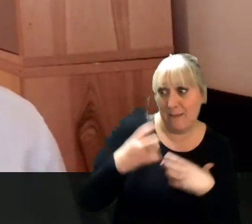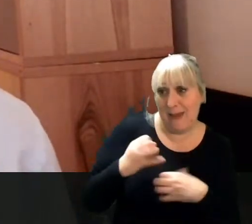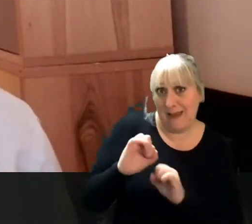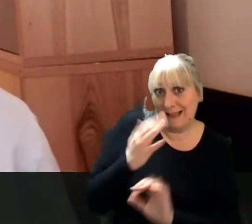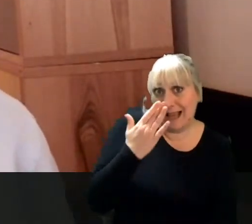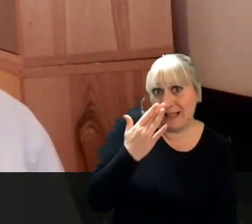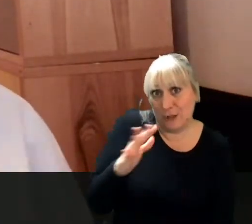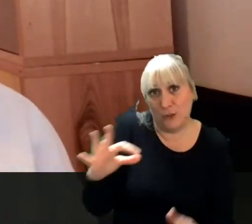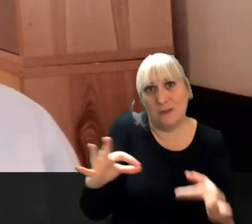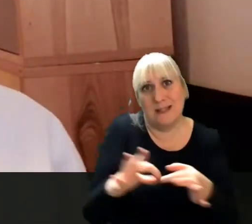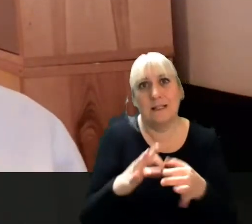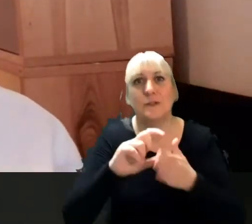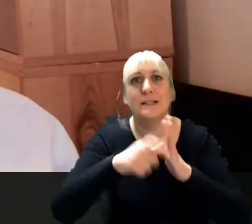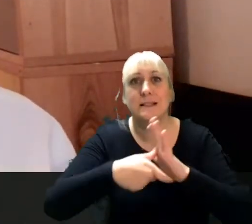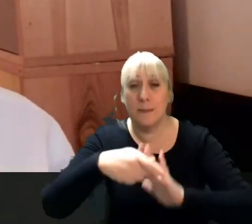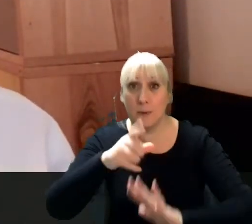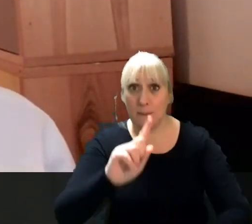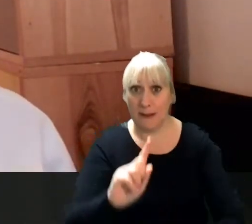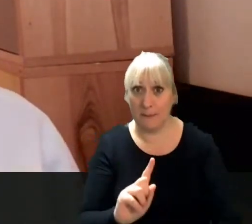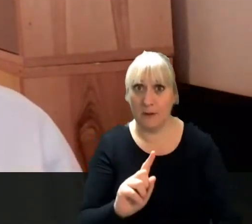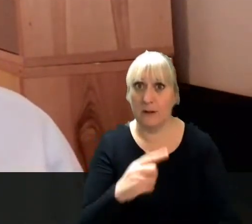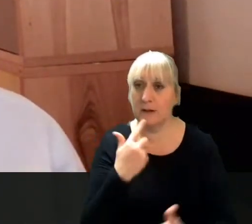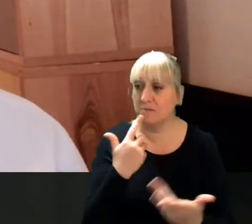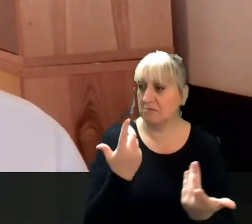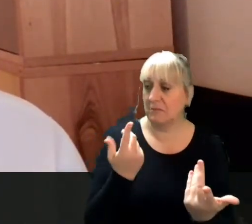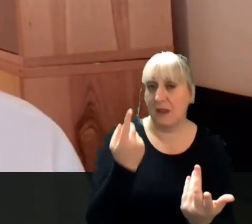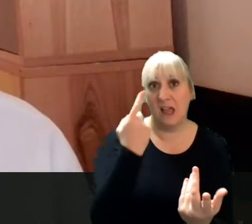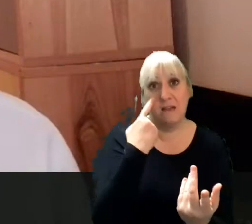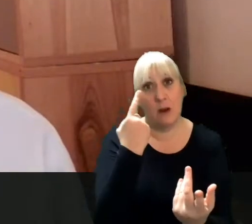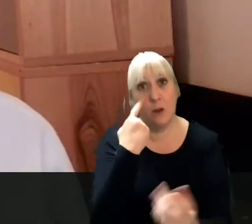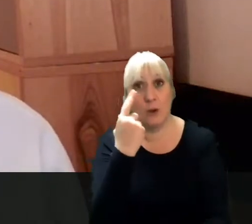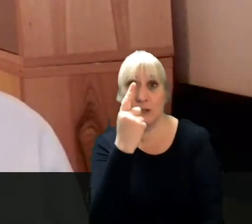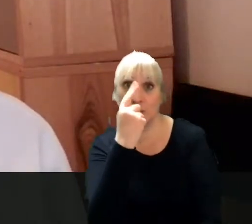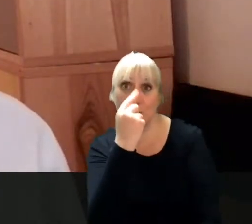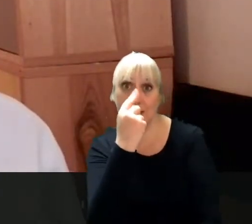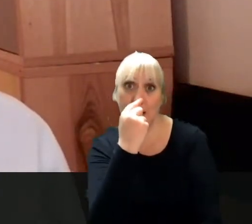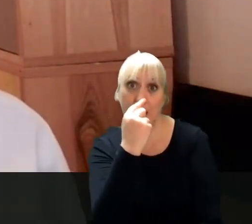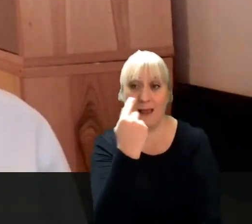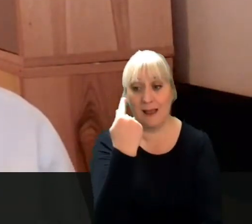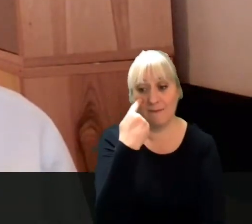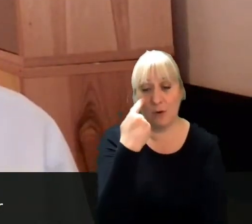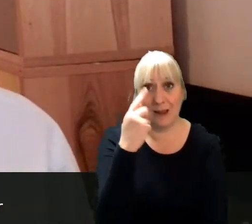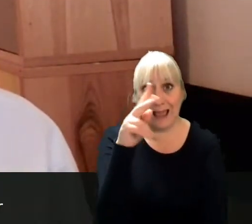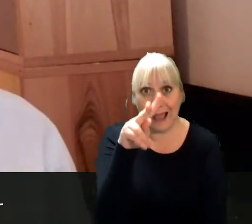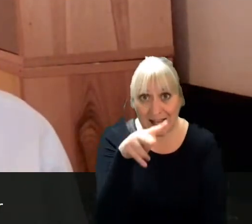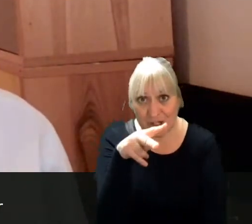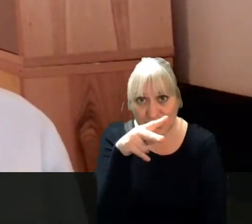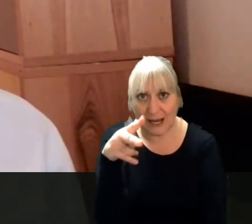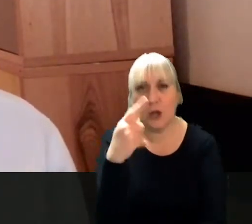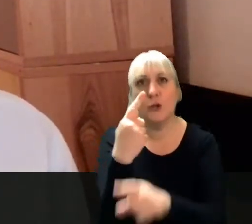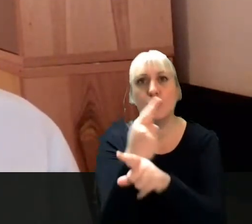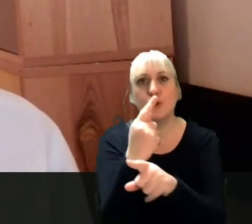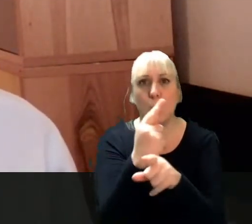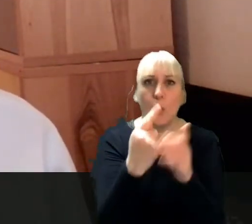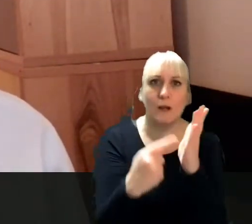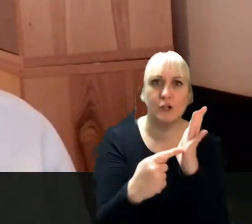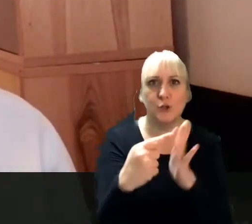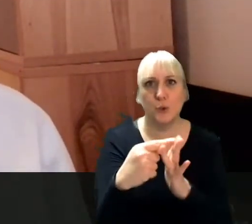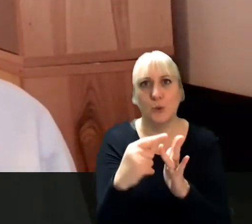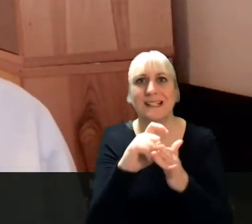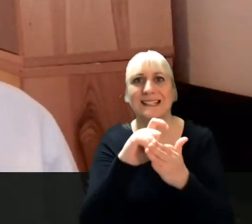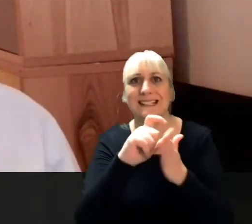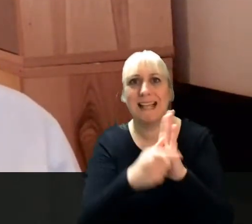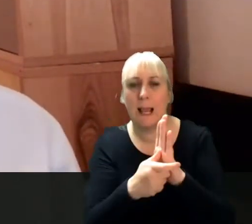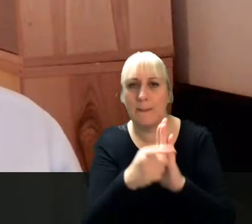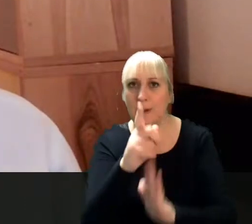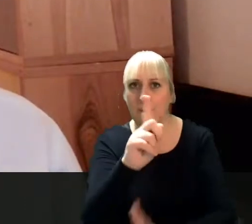is, just go onto Twitter and look for hashtag talk to disabled people. And you'll